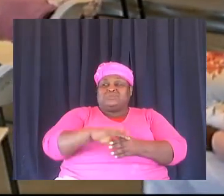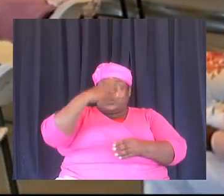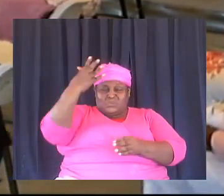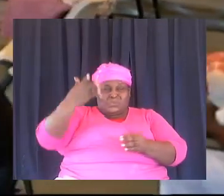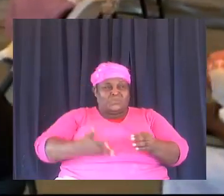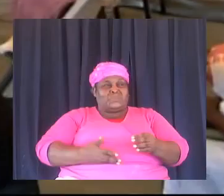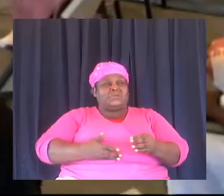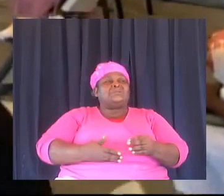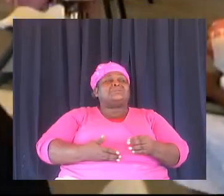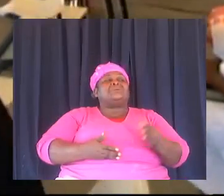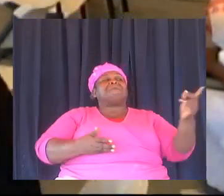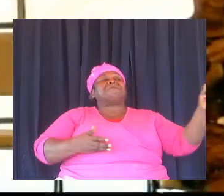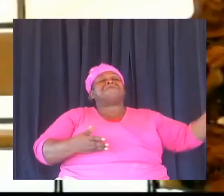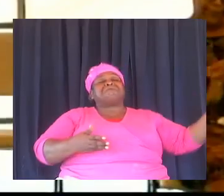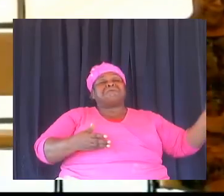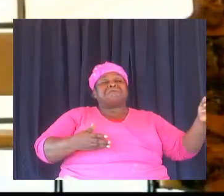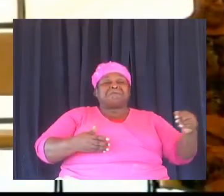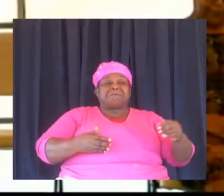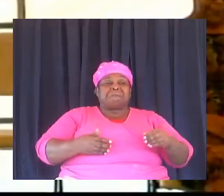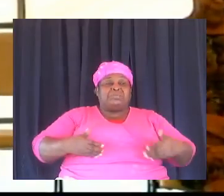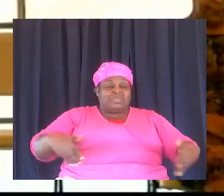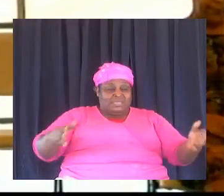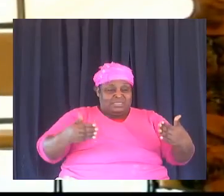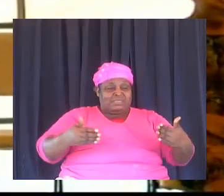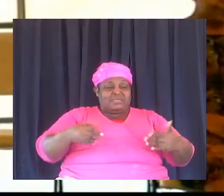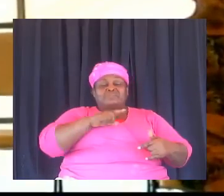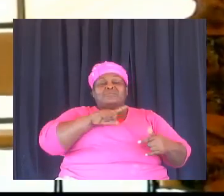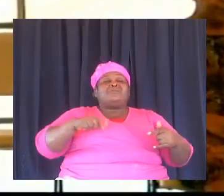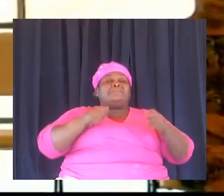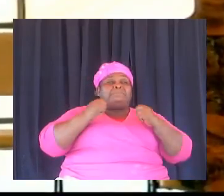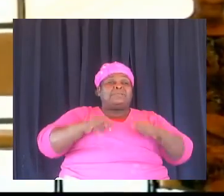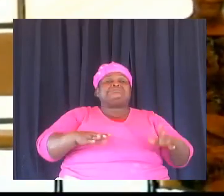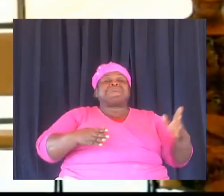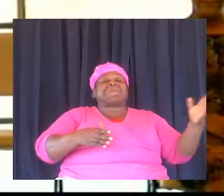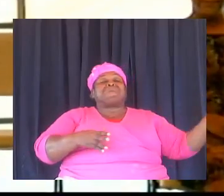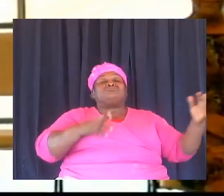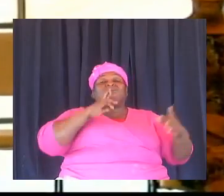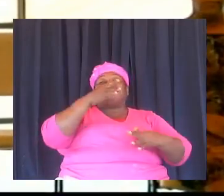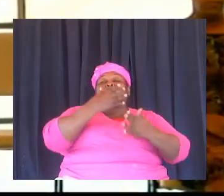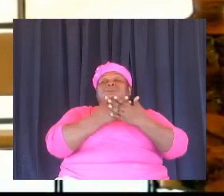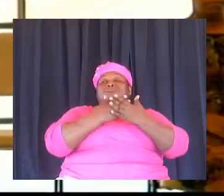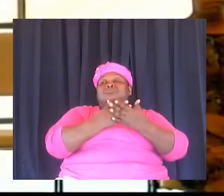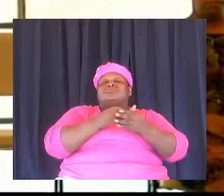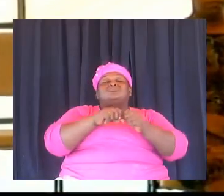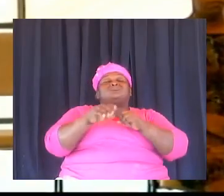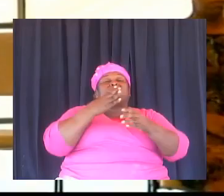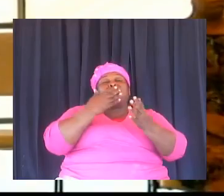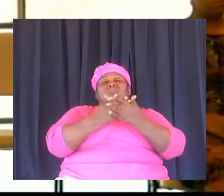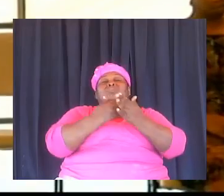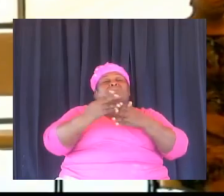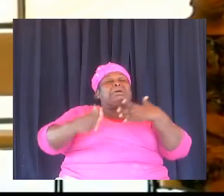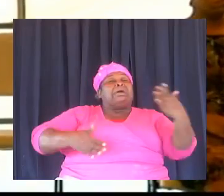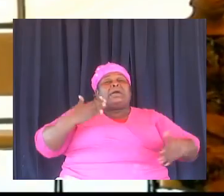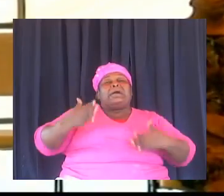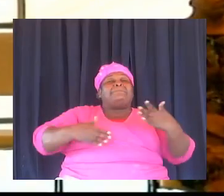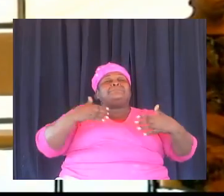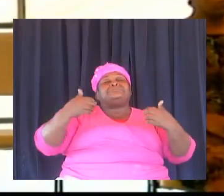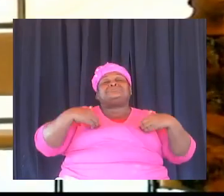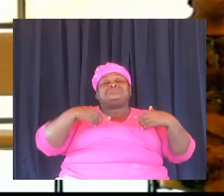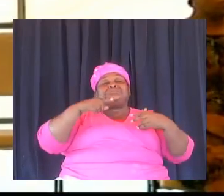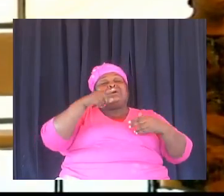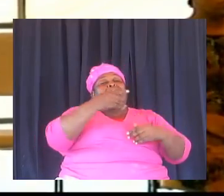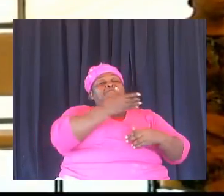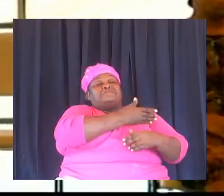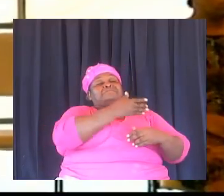our visitors this morning. The Lord bless you real good. So very good to have you, delighted to have you in our midst, in our